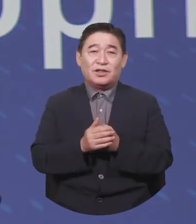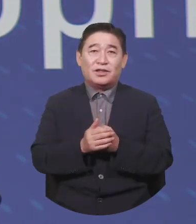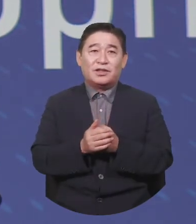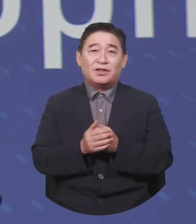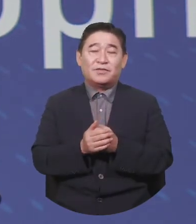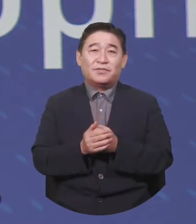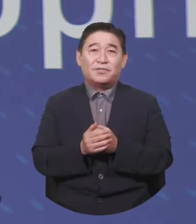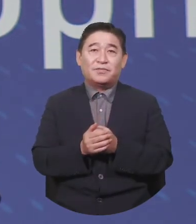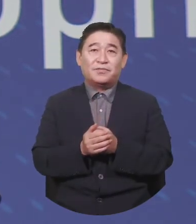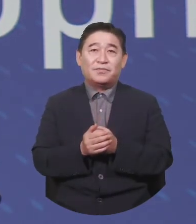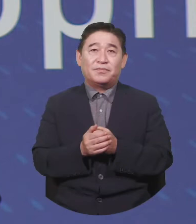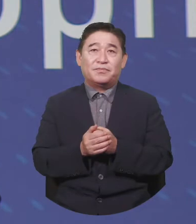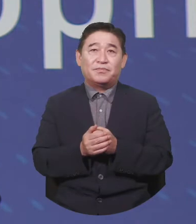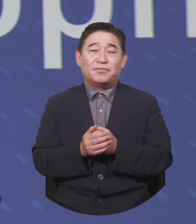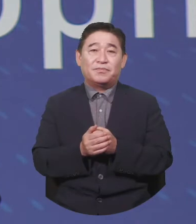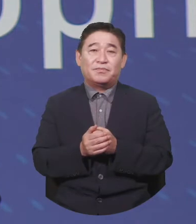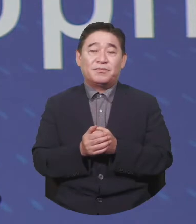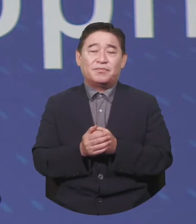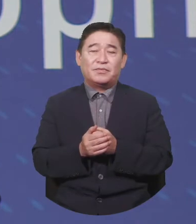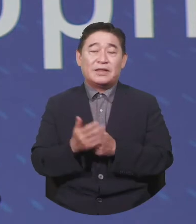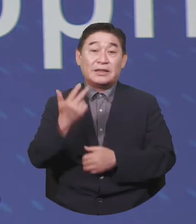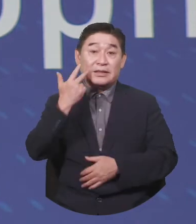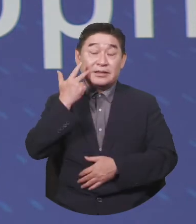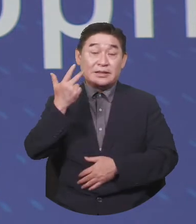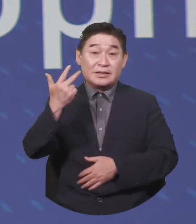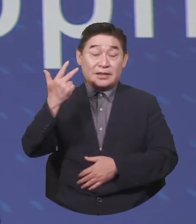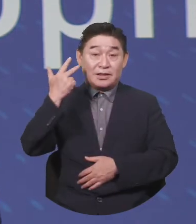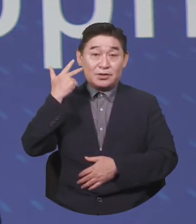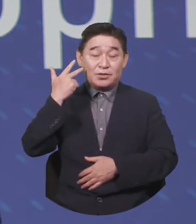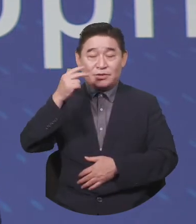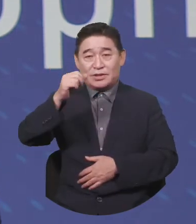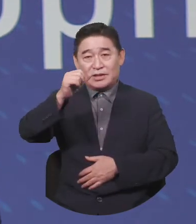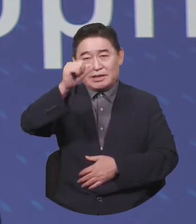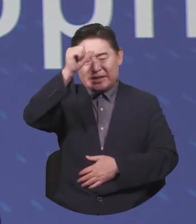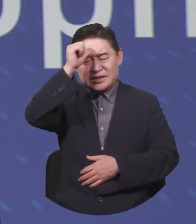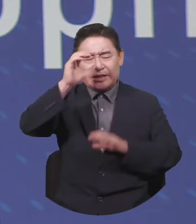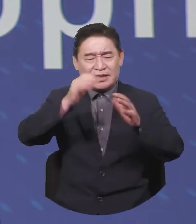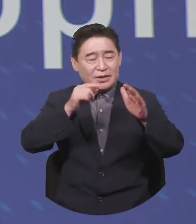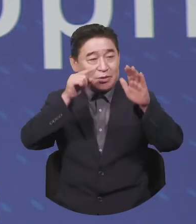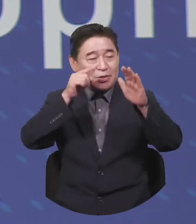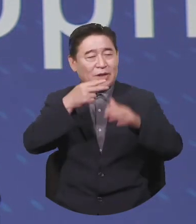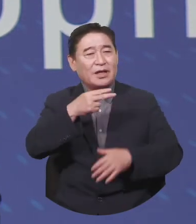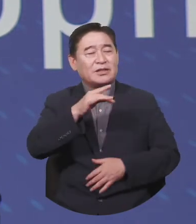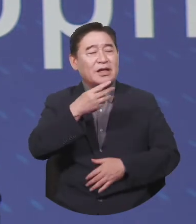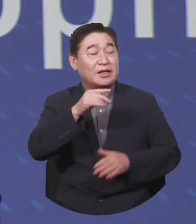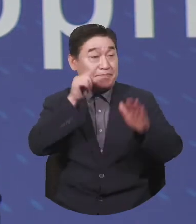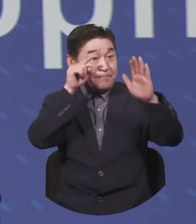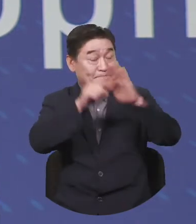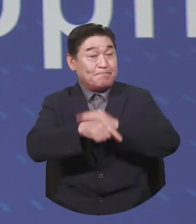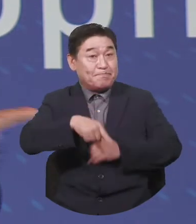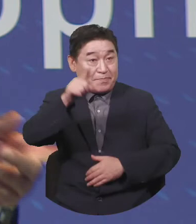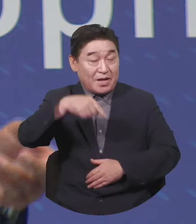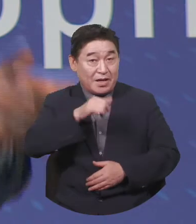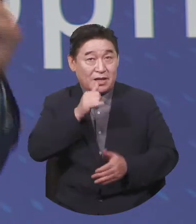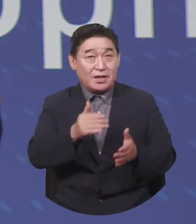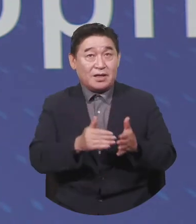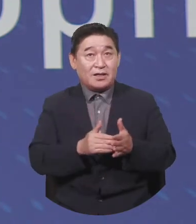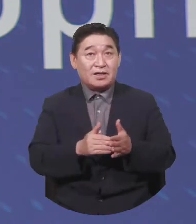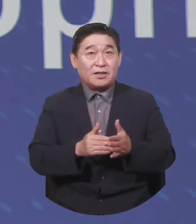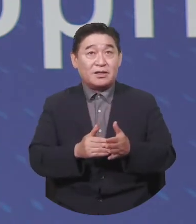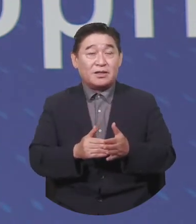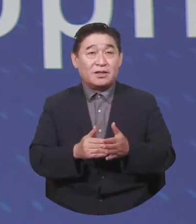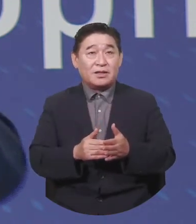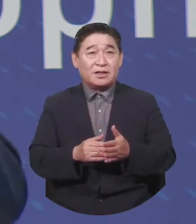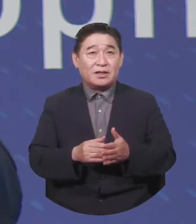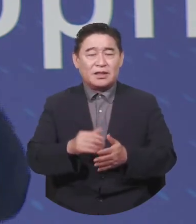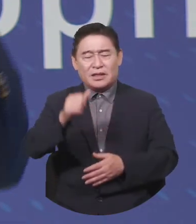already, in Delhi, India is preparing for 23. South Africa is coming next, and